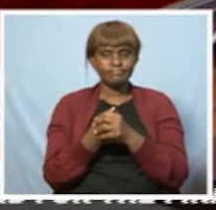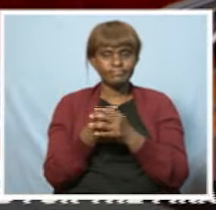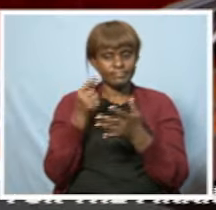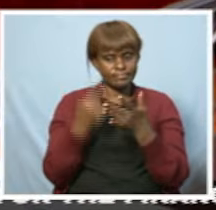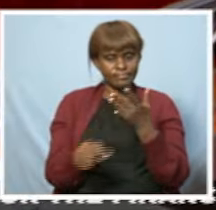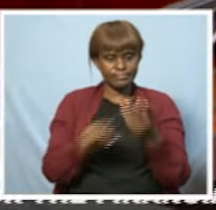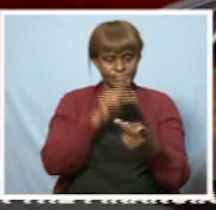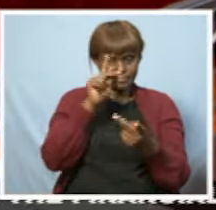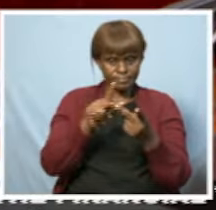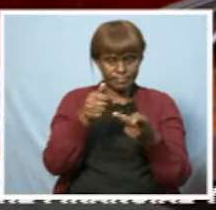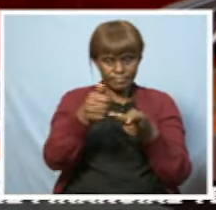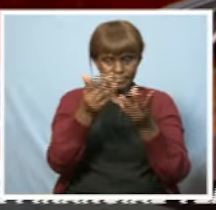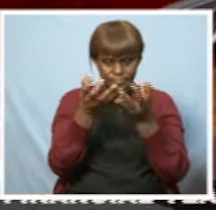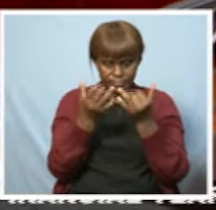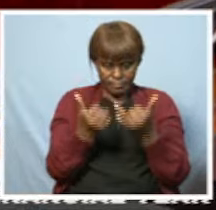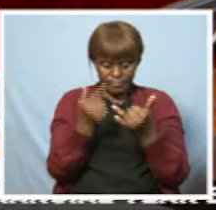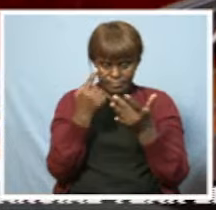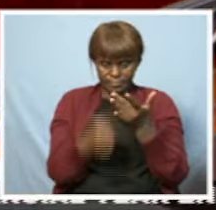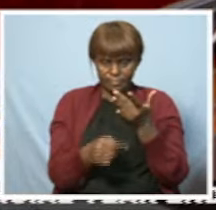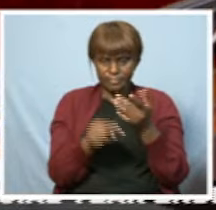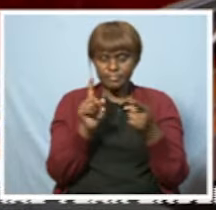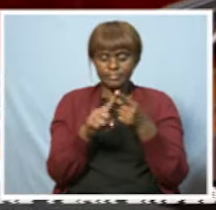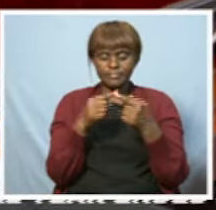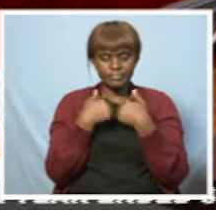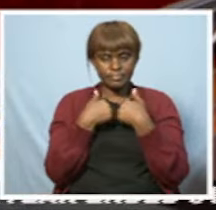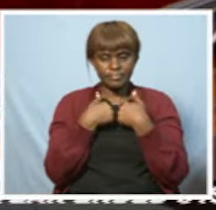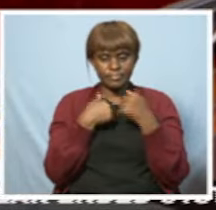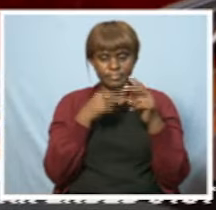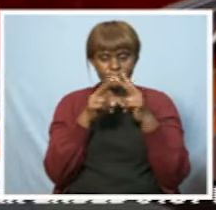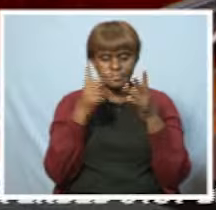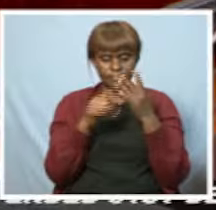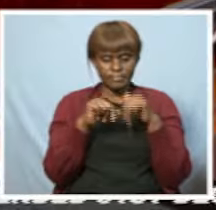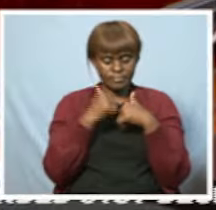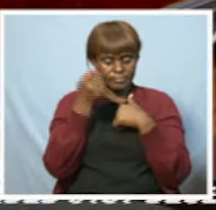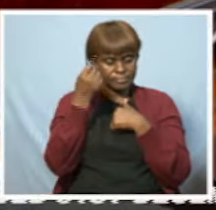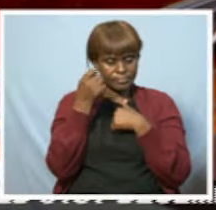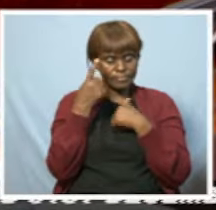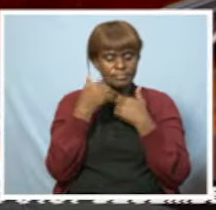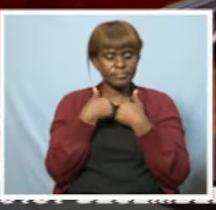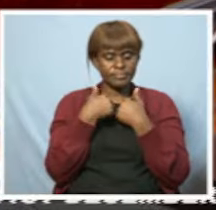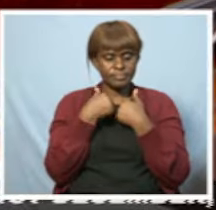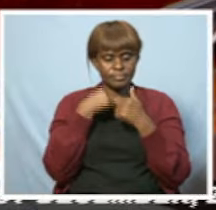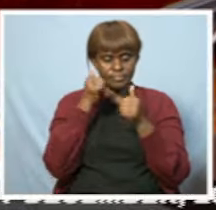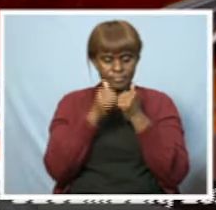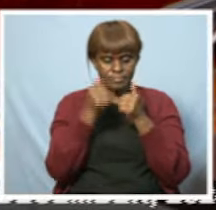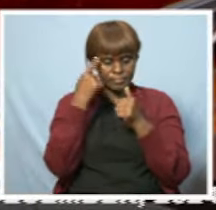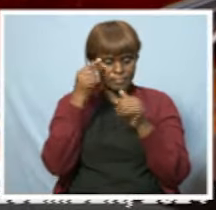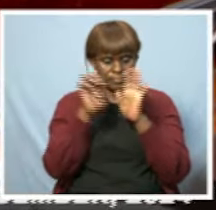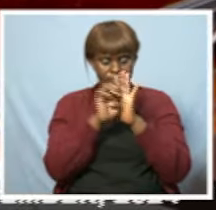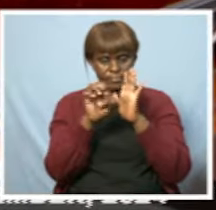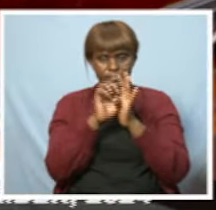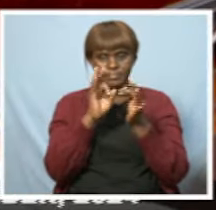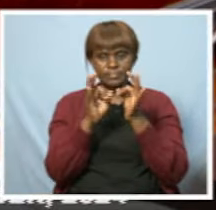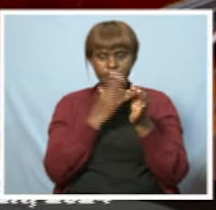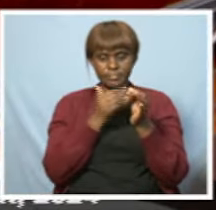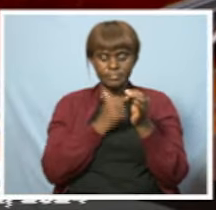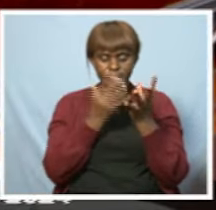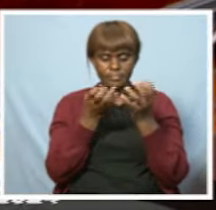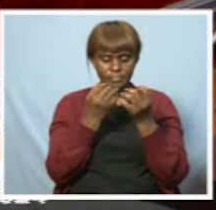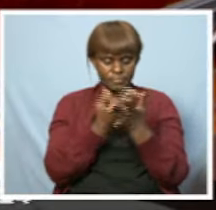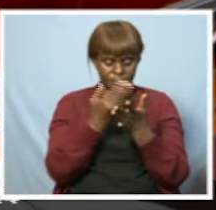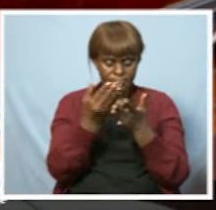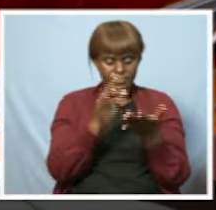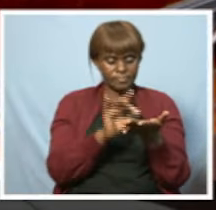What exactly did they want to undertake so that we understand? Because, for example, if I want to buy